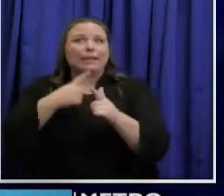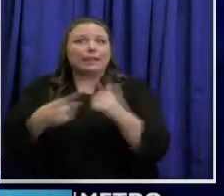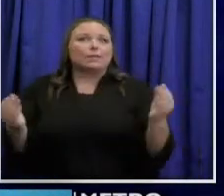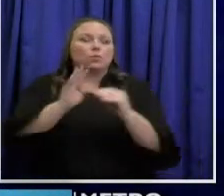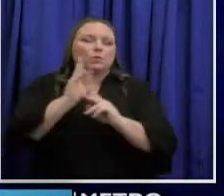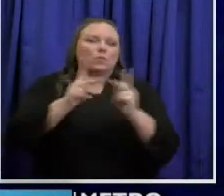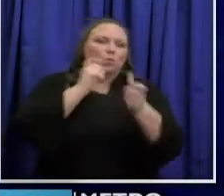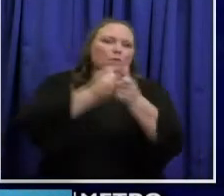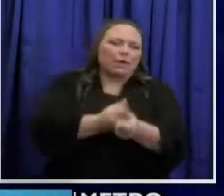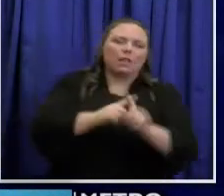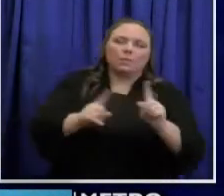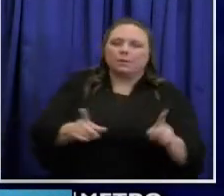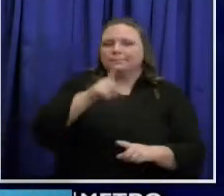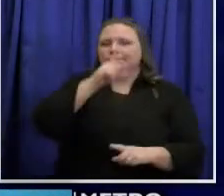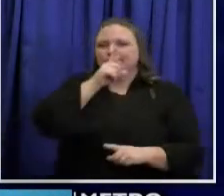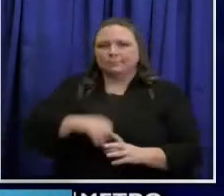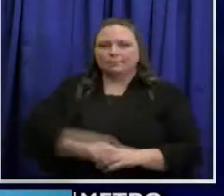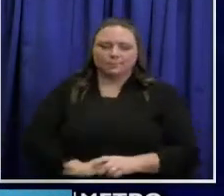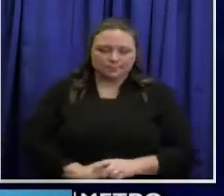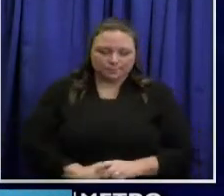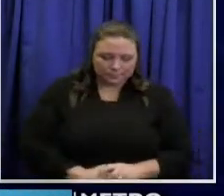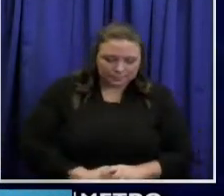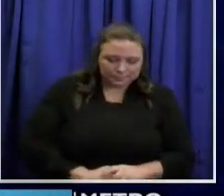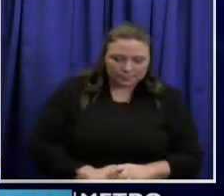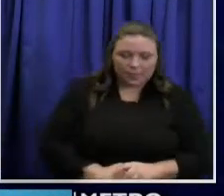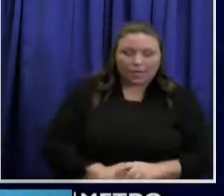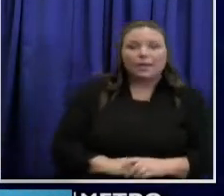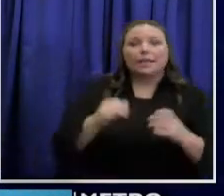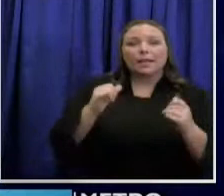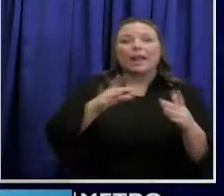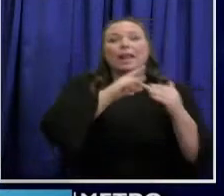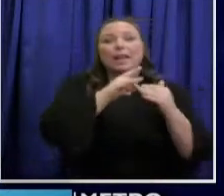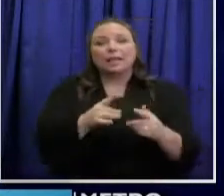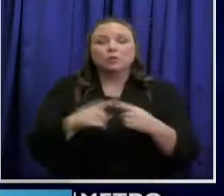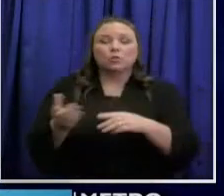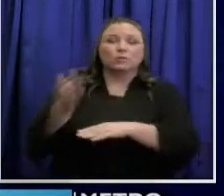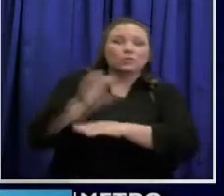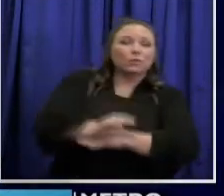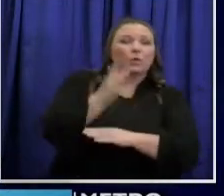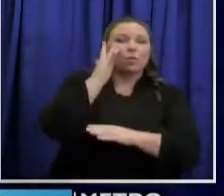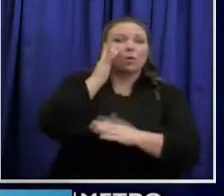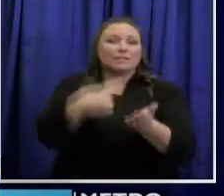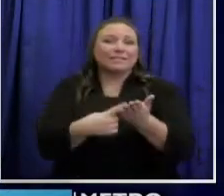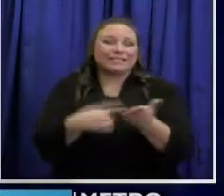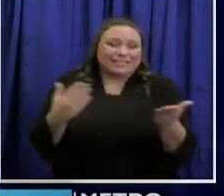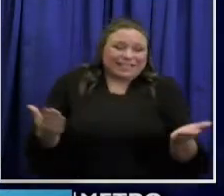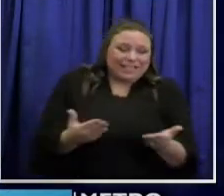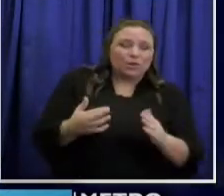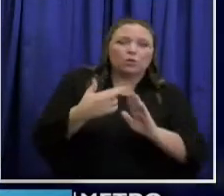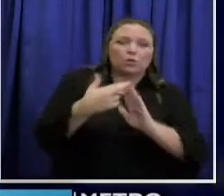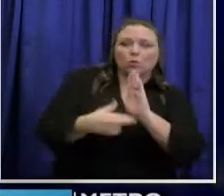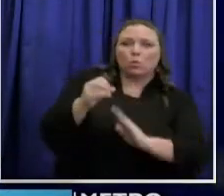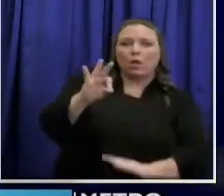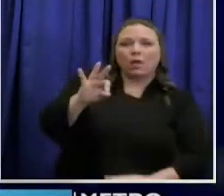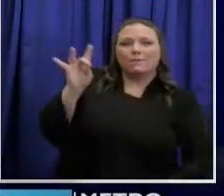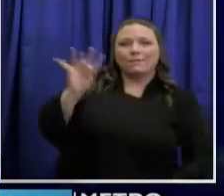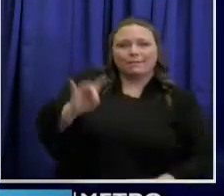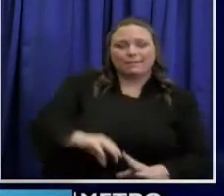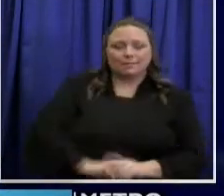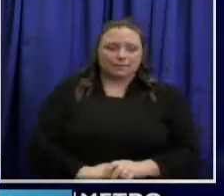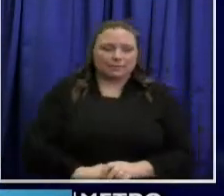compliance, which begins to get to the role of enforcement and going forward. Why are we talking about here the rule of 8?